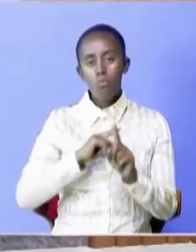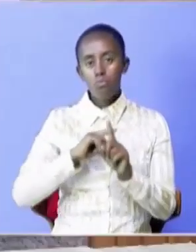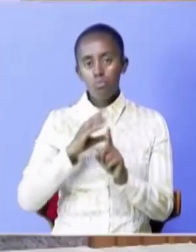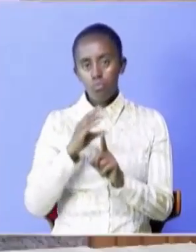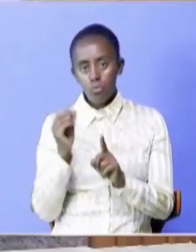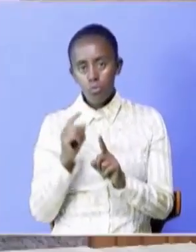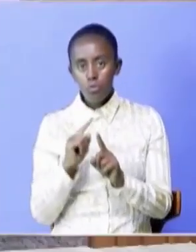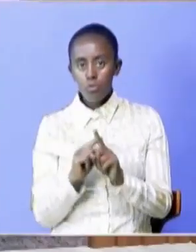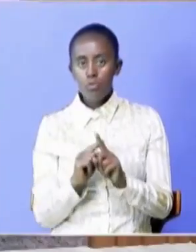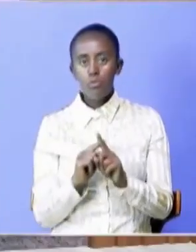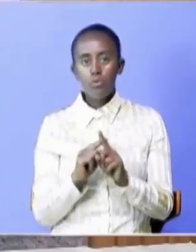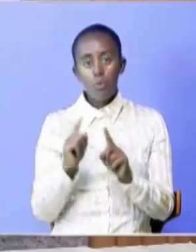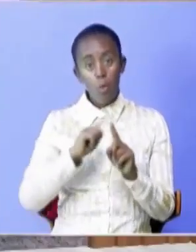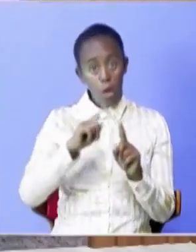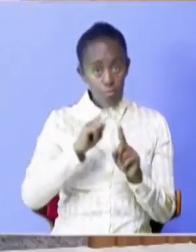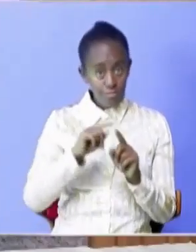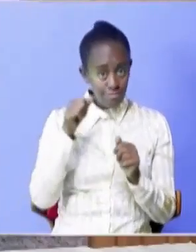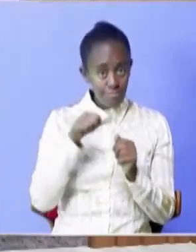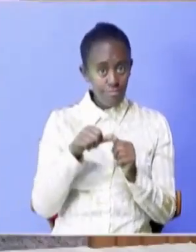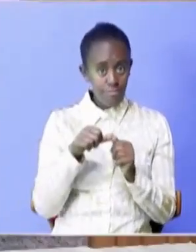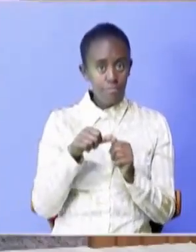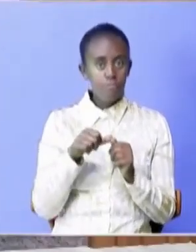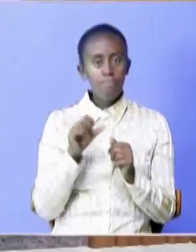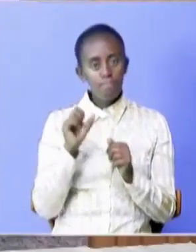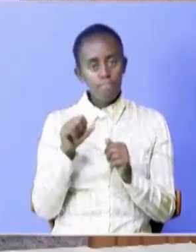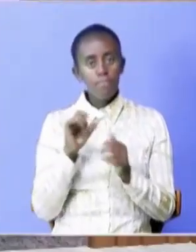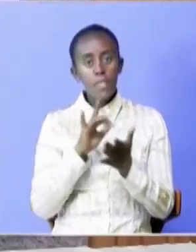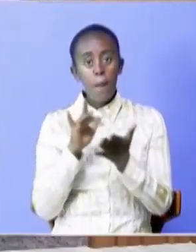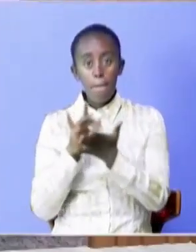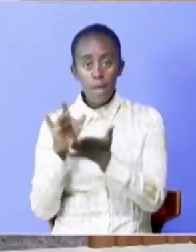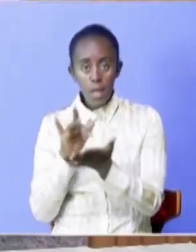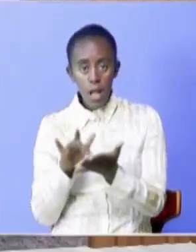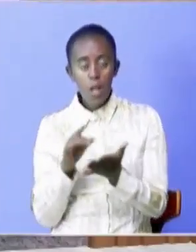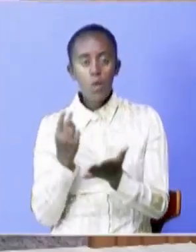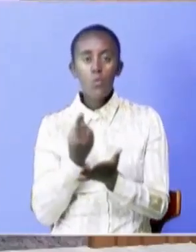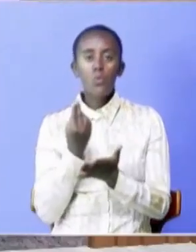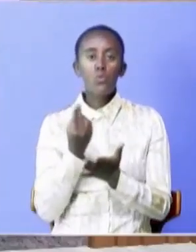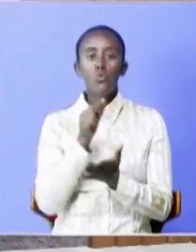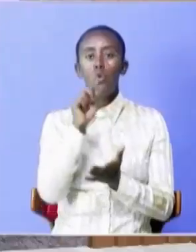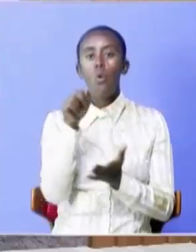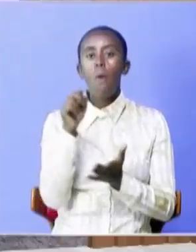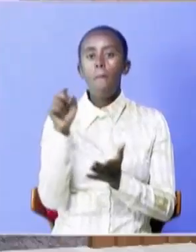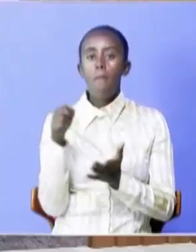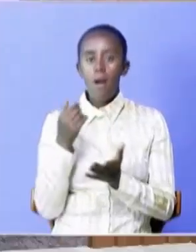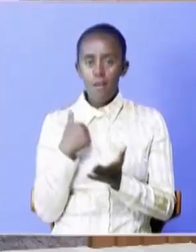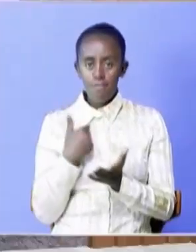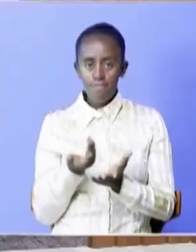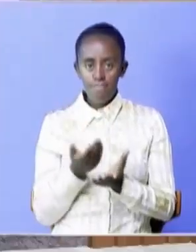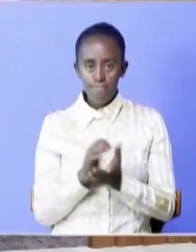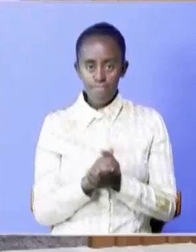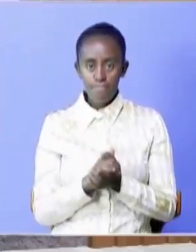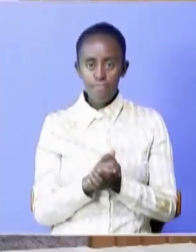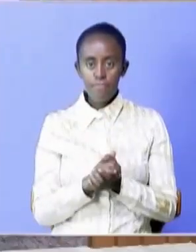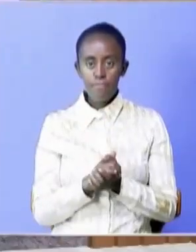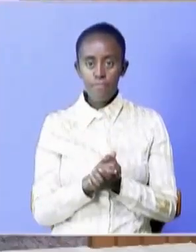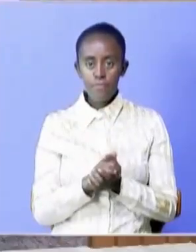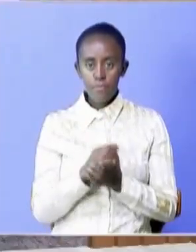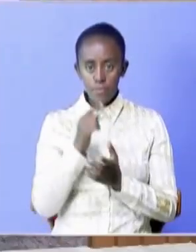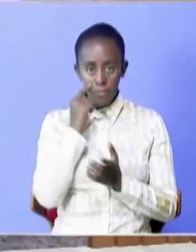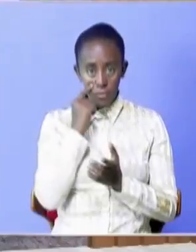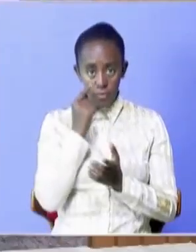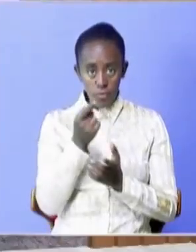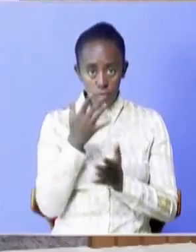potatoes, and we used carrots. And in the middle, we used what? Comma. So I saw a